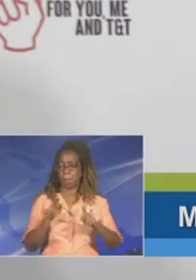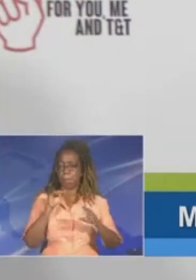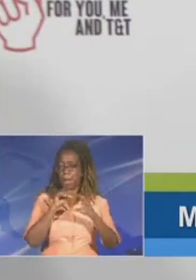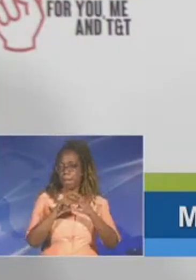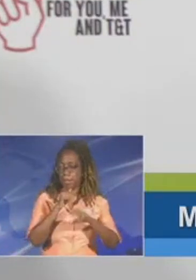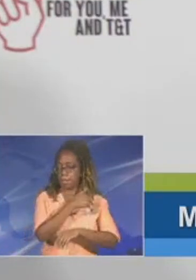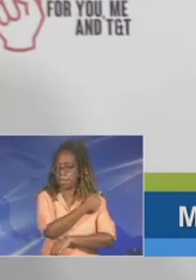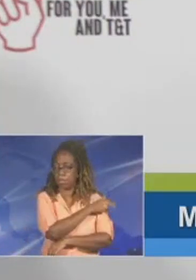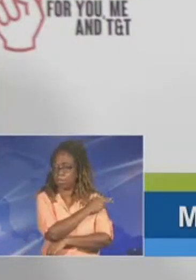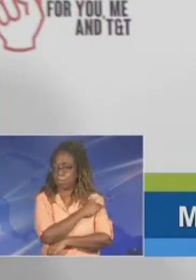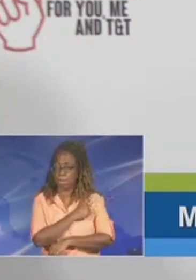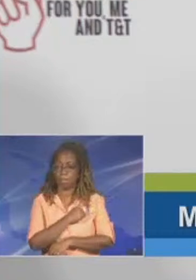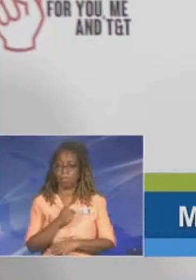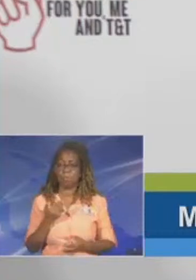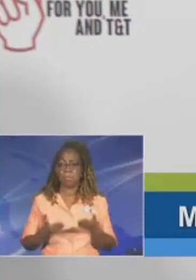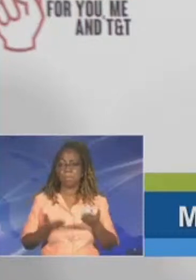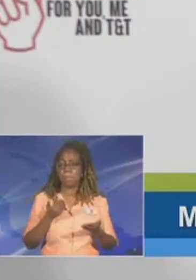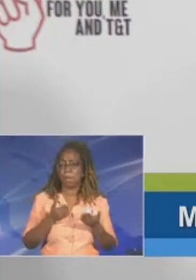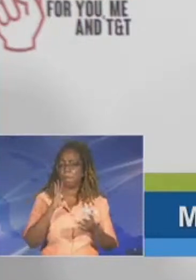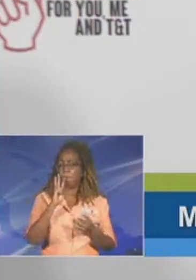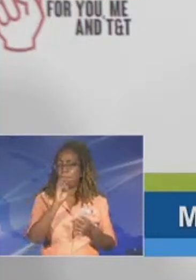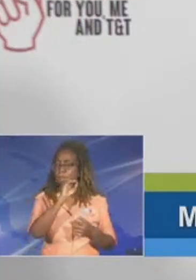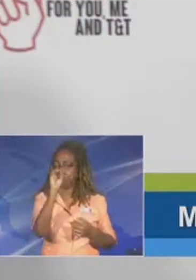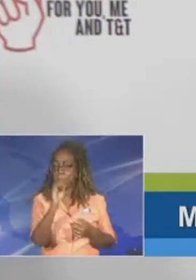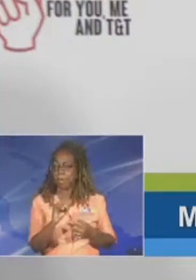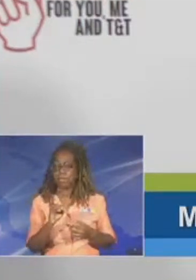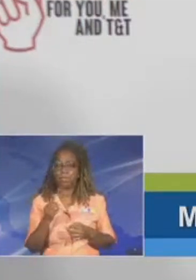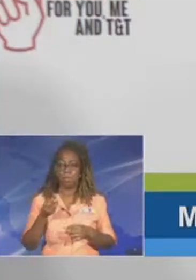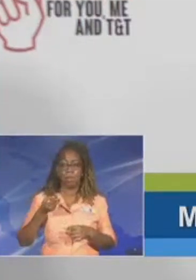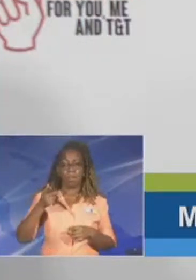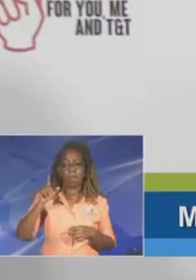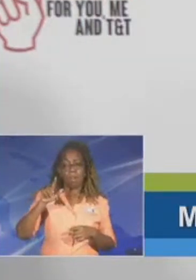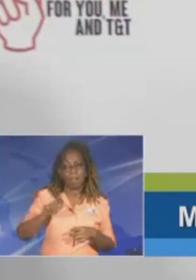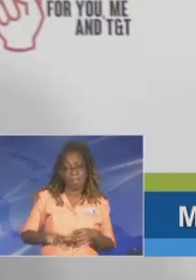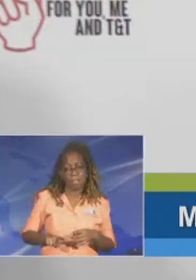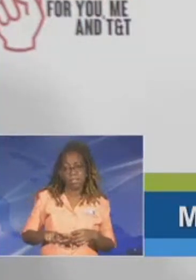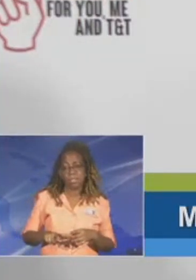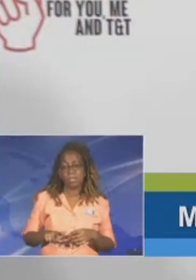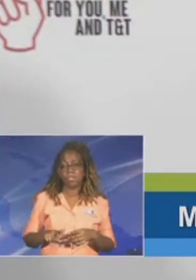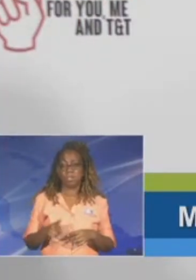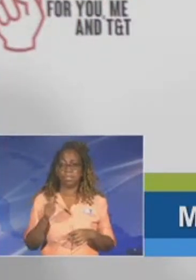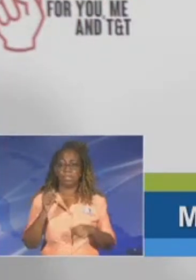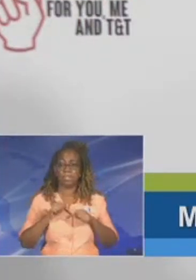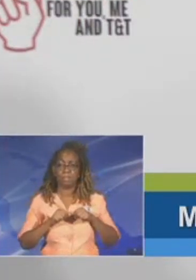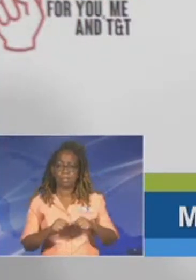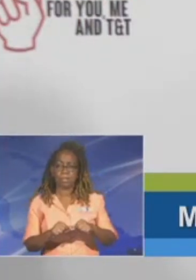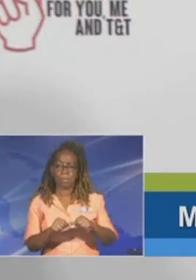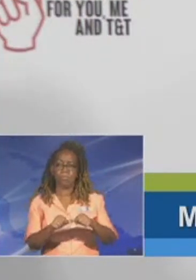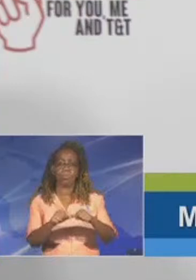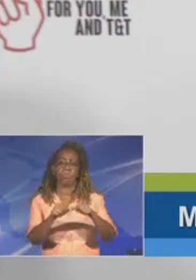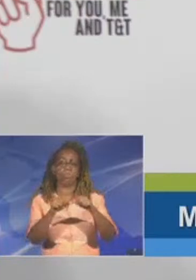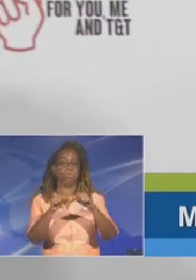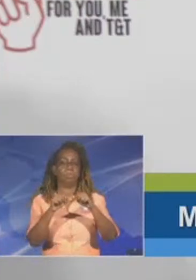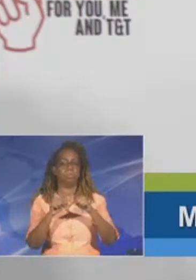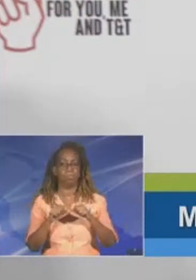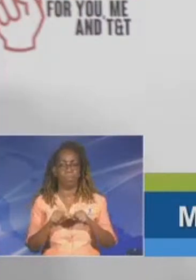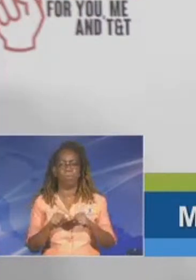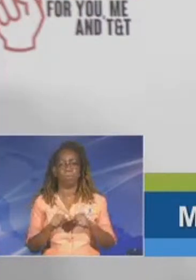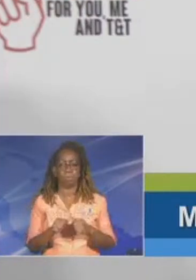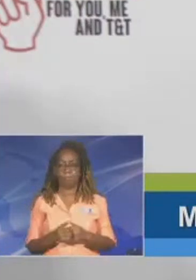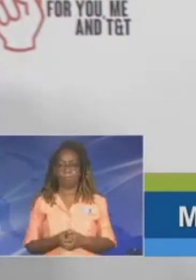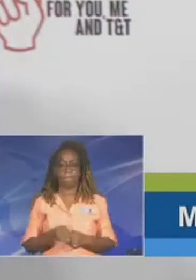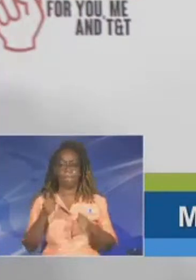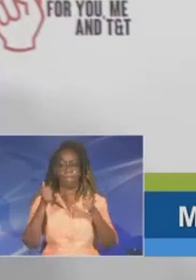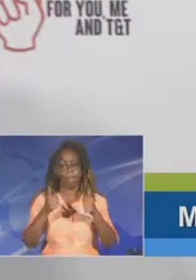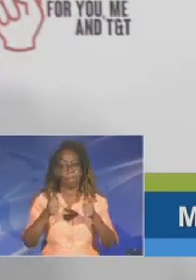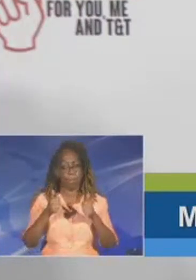been 40% and less, and this has been a consistent trend. This, of course, is a very welcoming sign